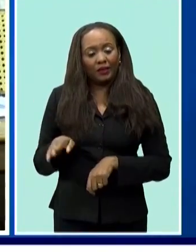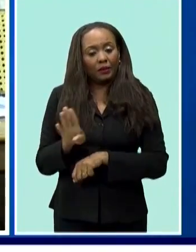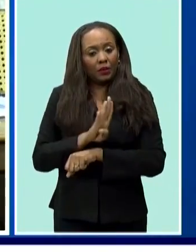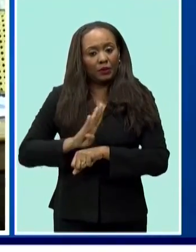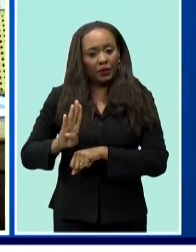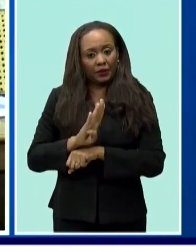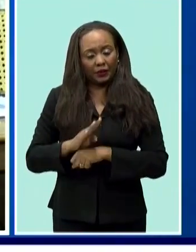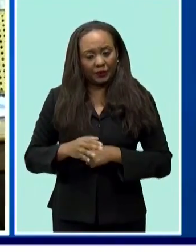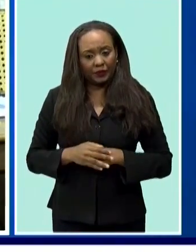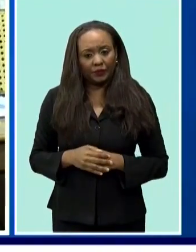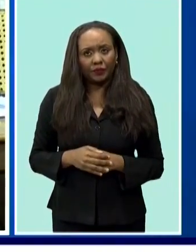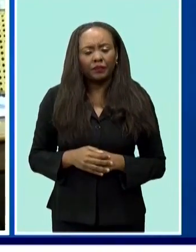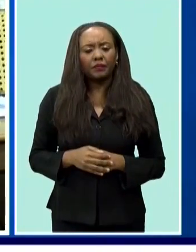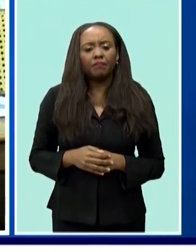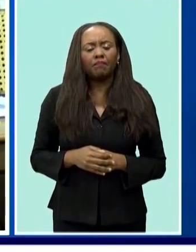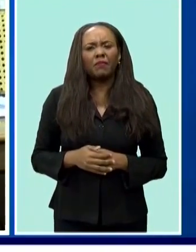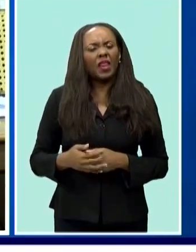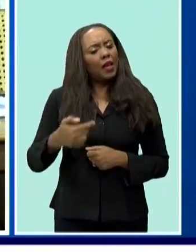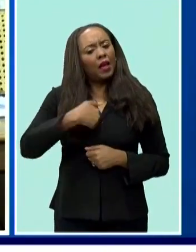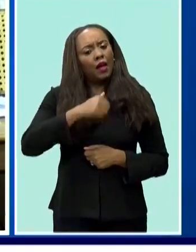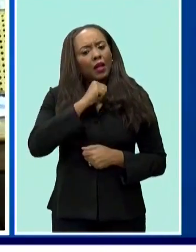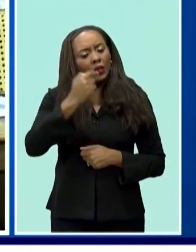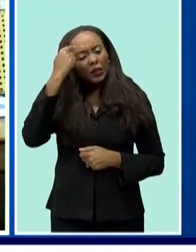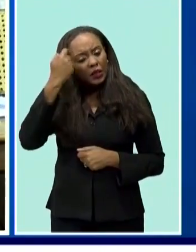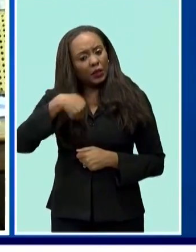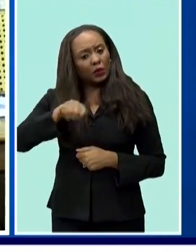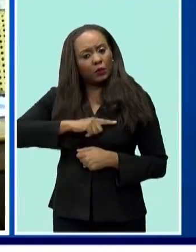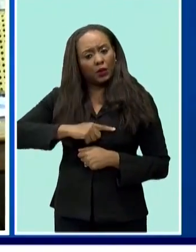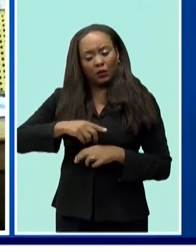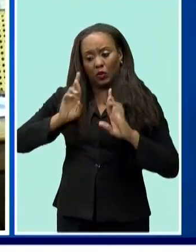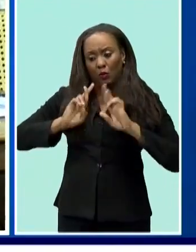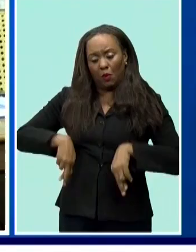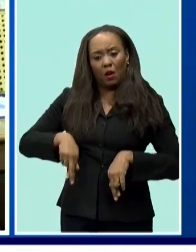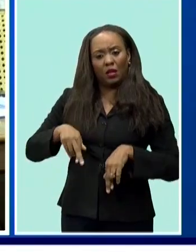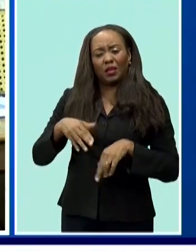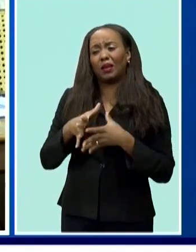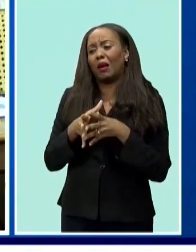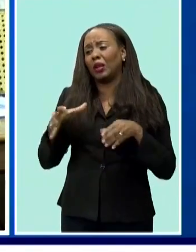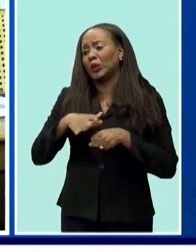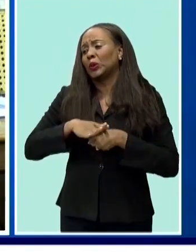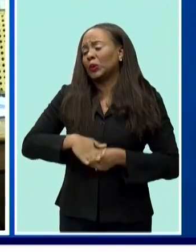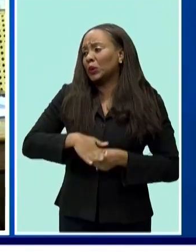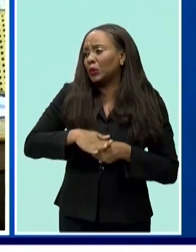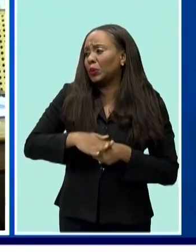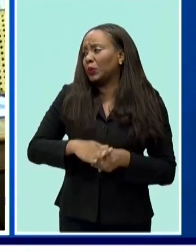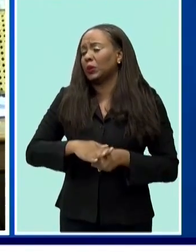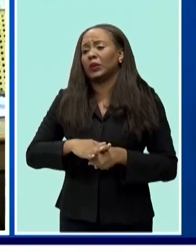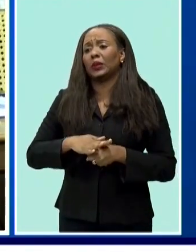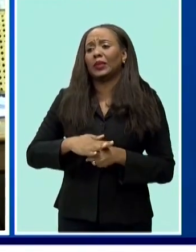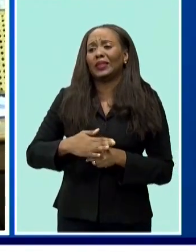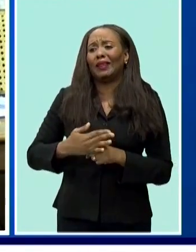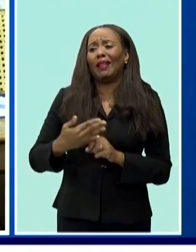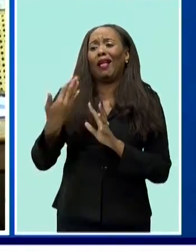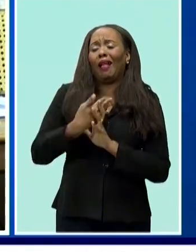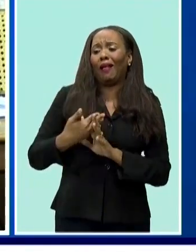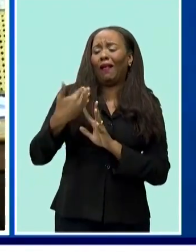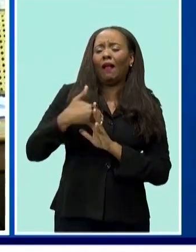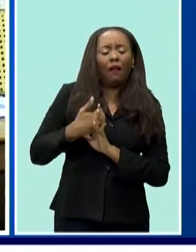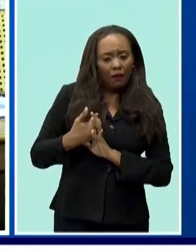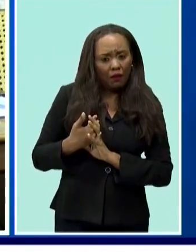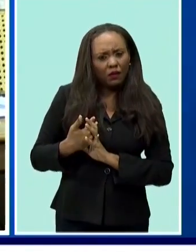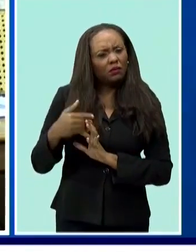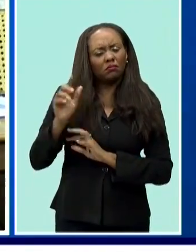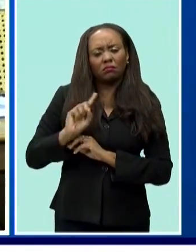simply responding to pressure from overseas or international institutions. We're also doing what is in our